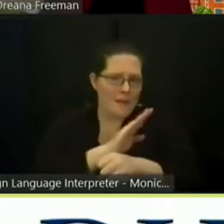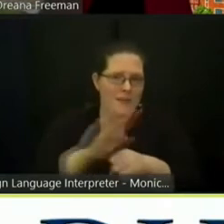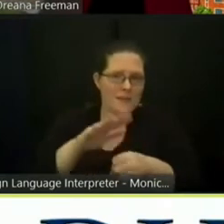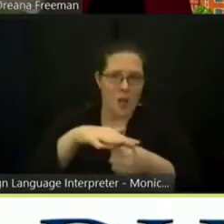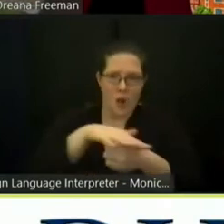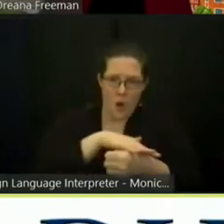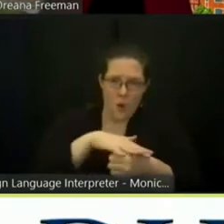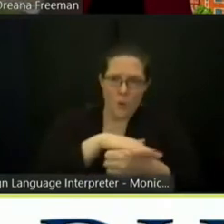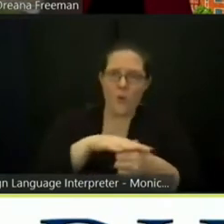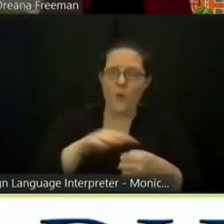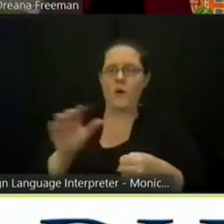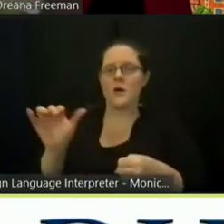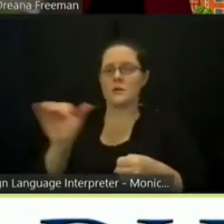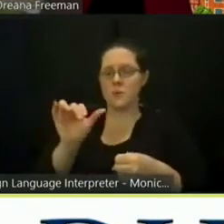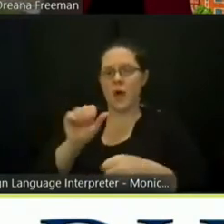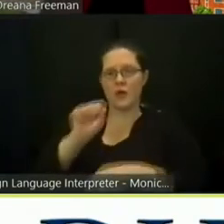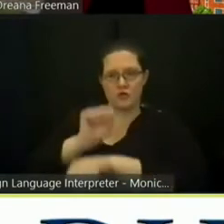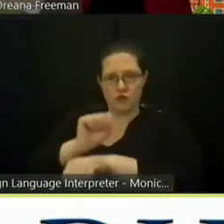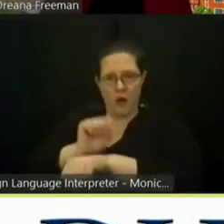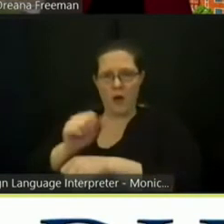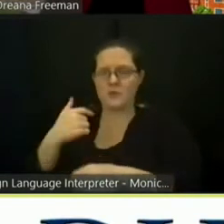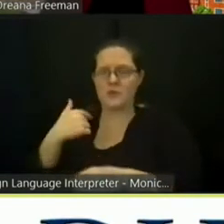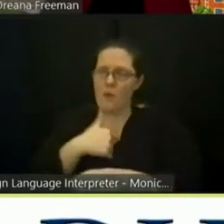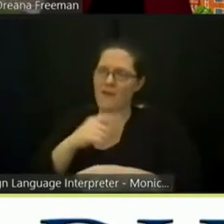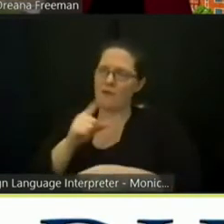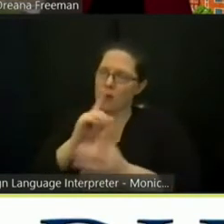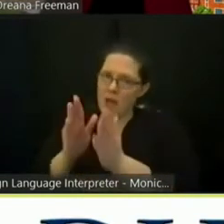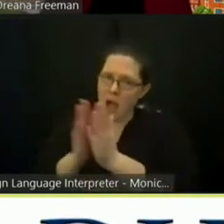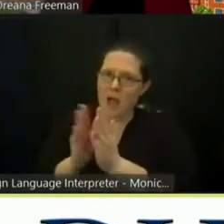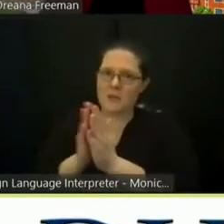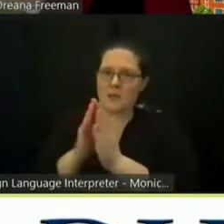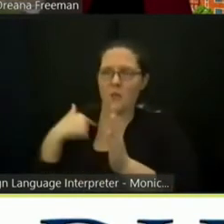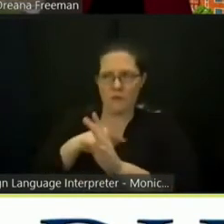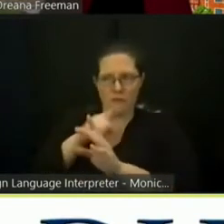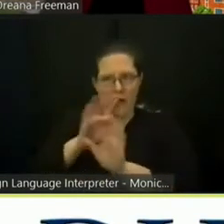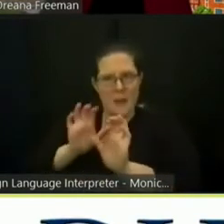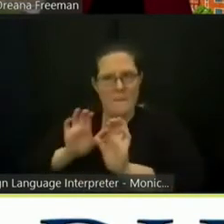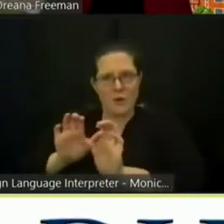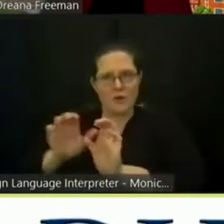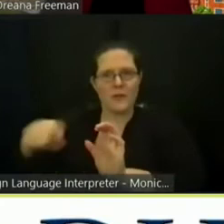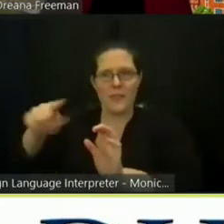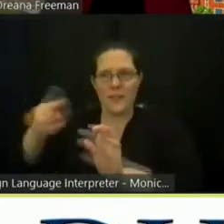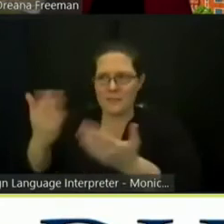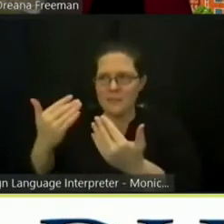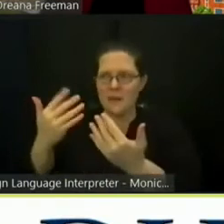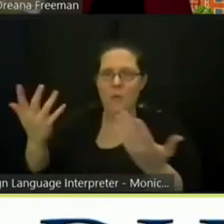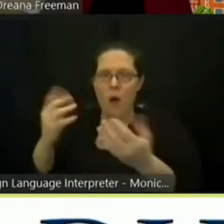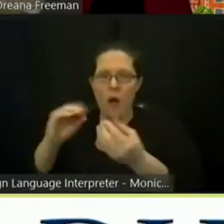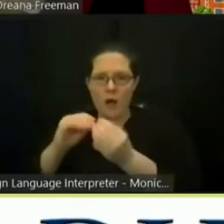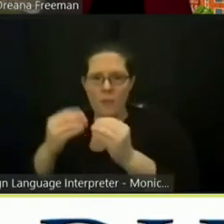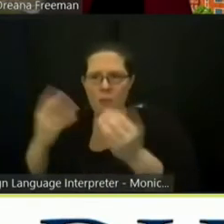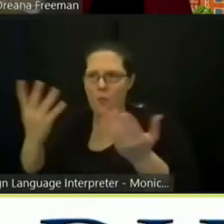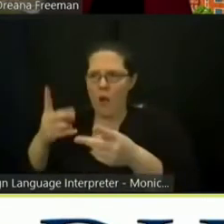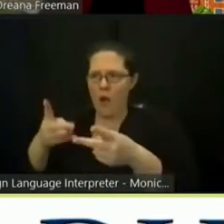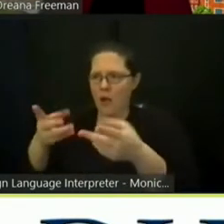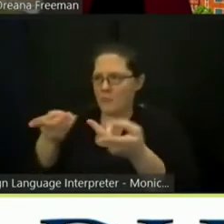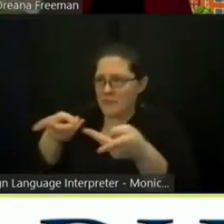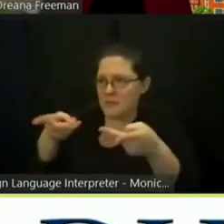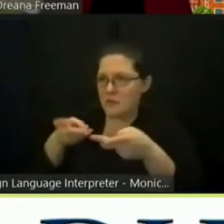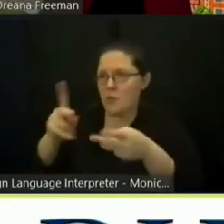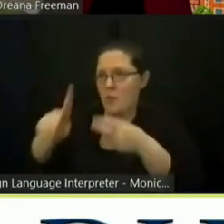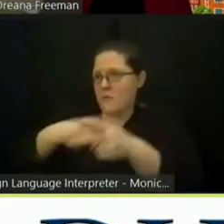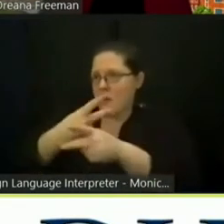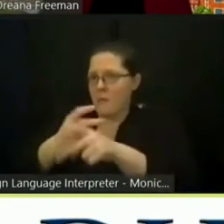as local hiring for jobs. We've been pushing and pressing them now to let us know what those numbers look like, what the types